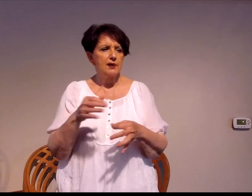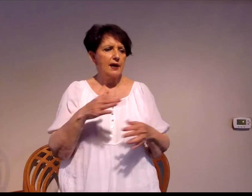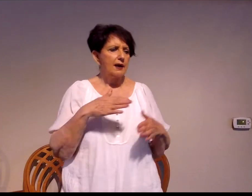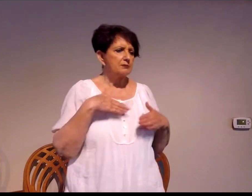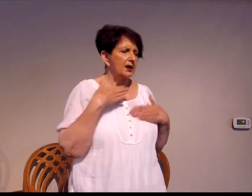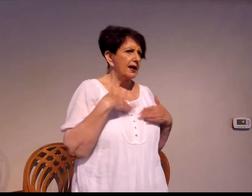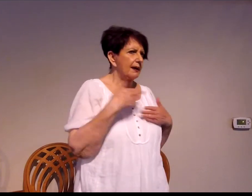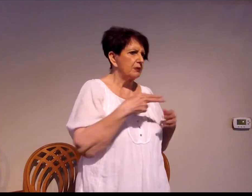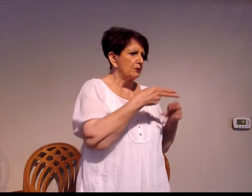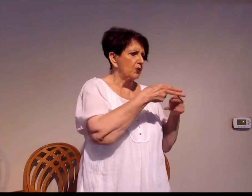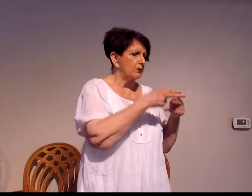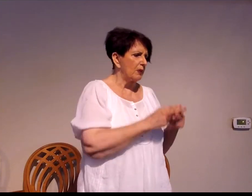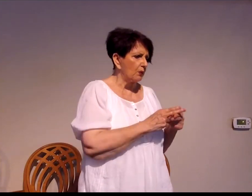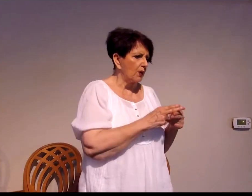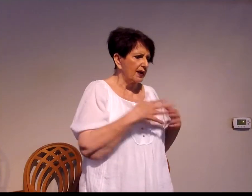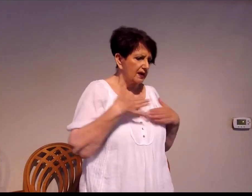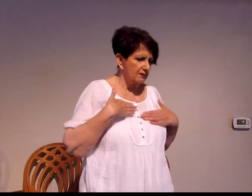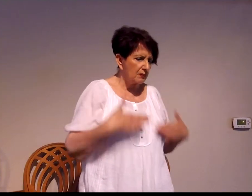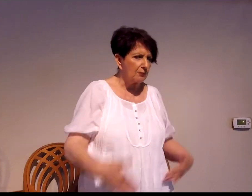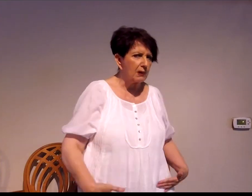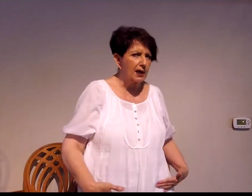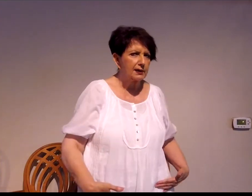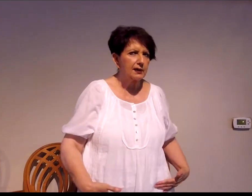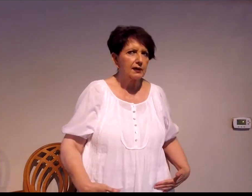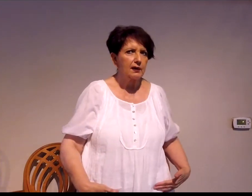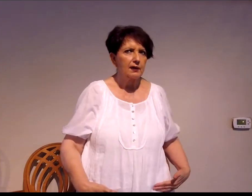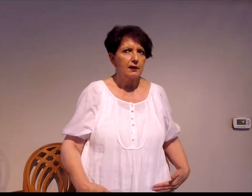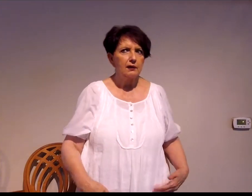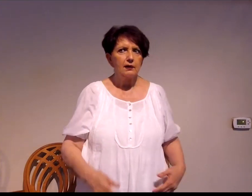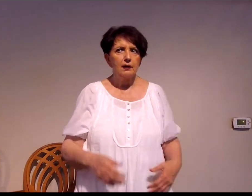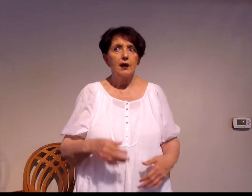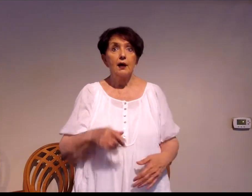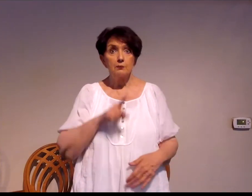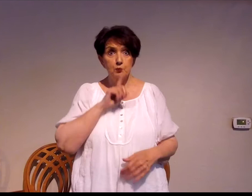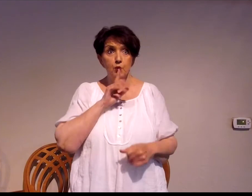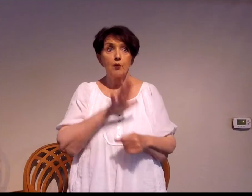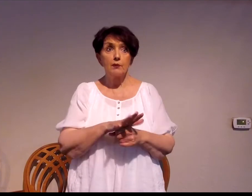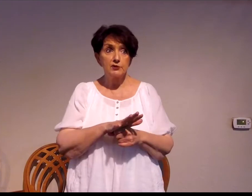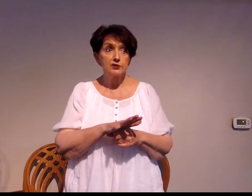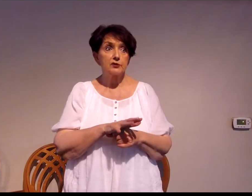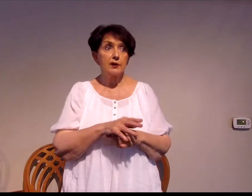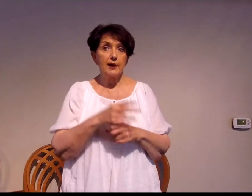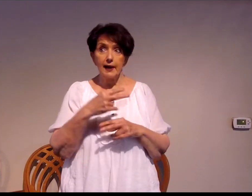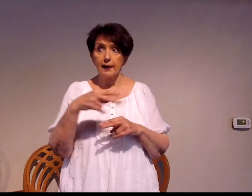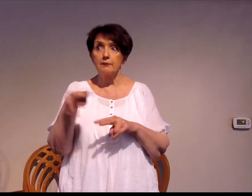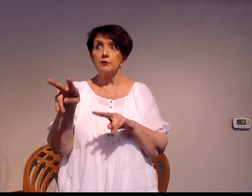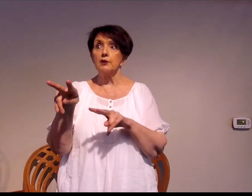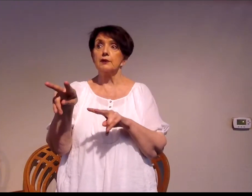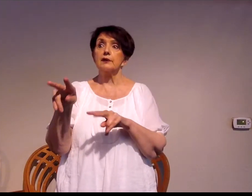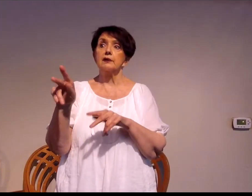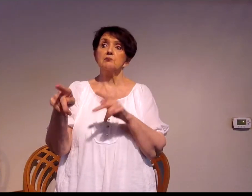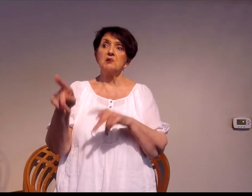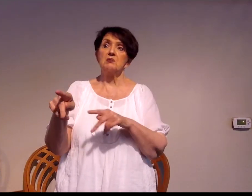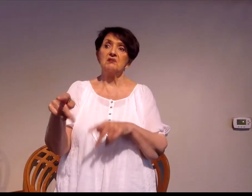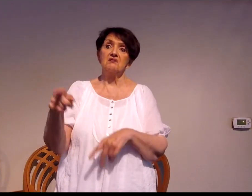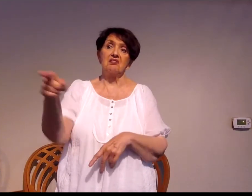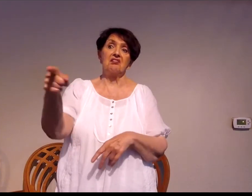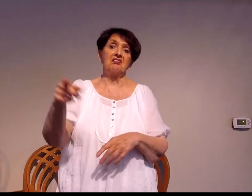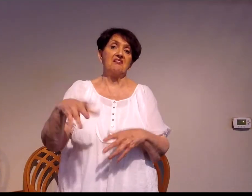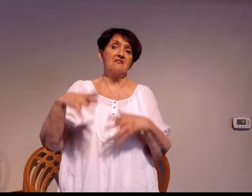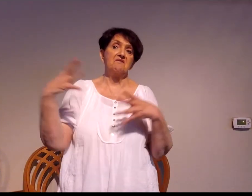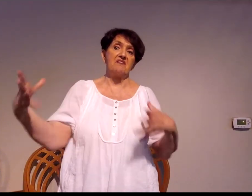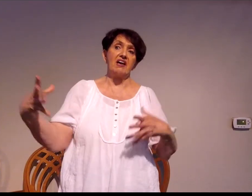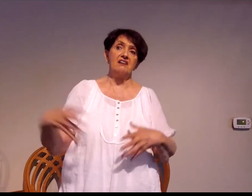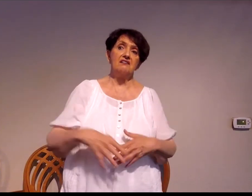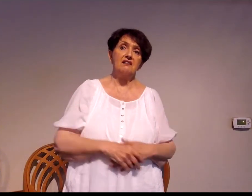weight and where I am in my physical body, I promise you, I'm looking at people and going, well, they're overweight. Why